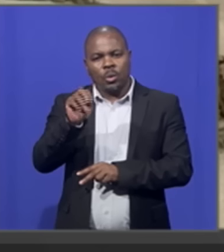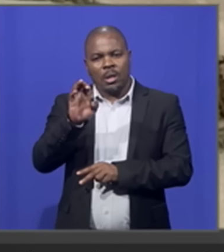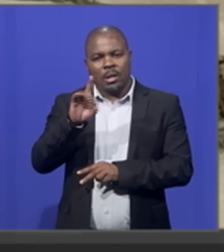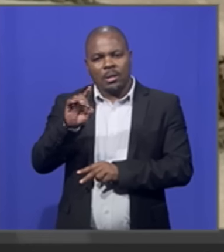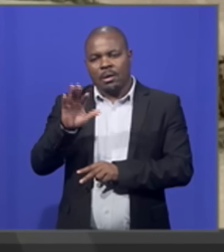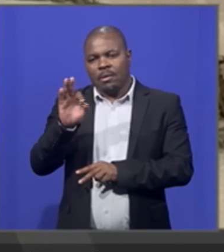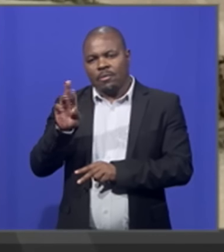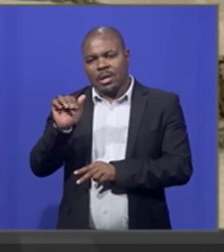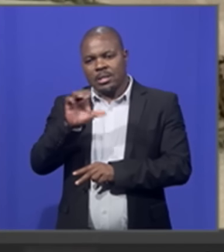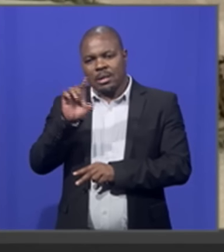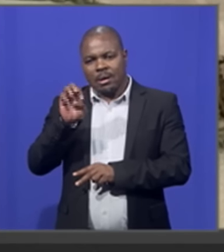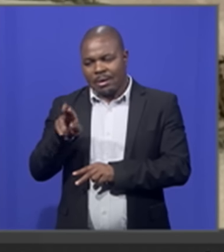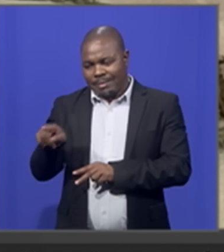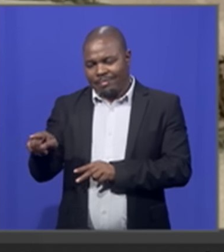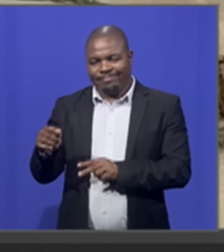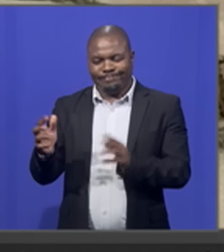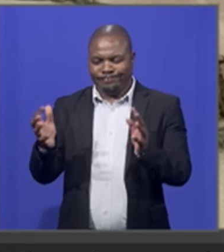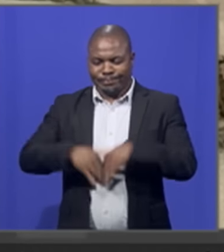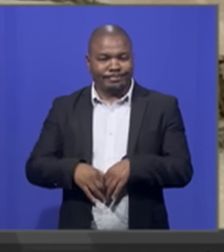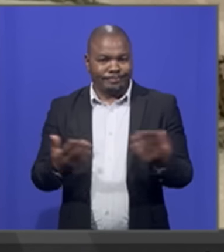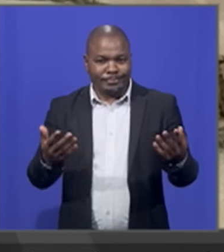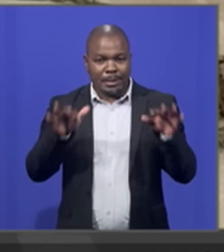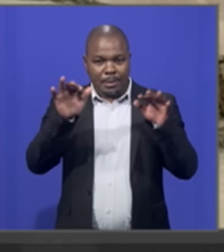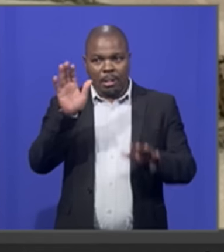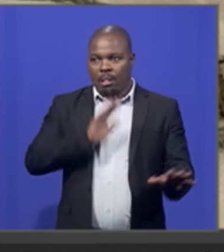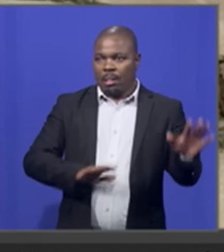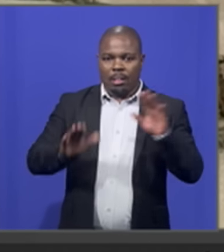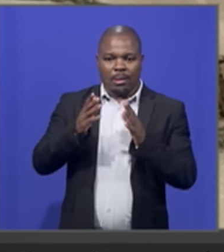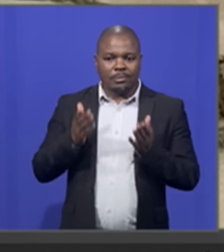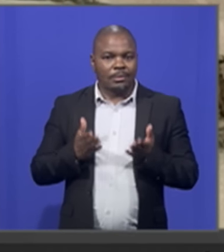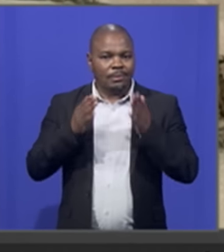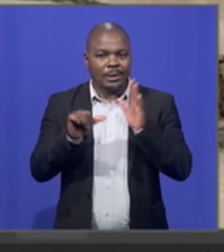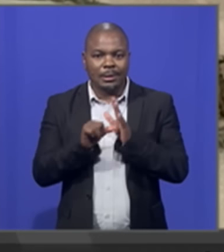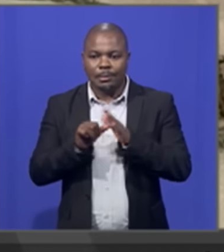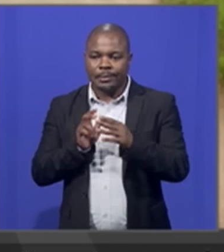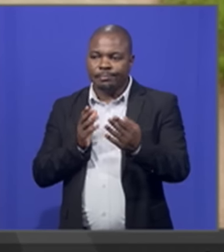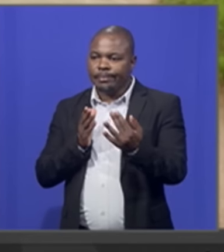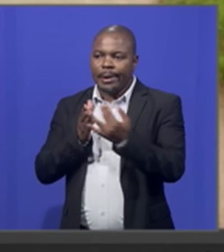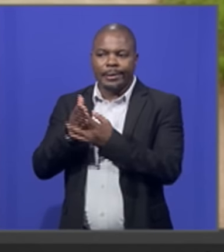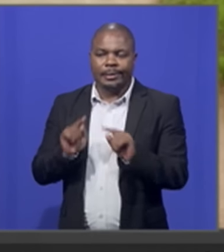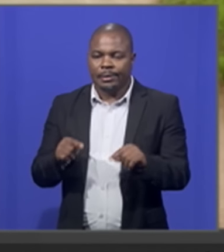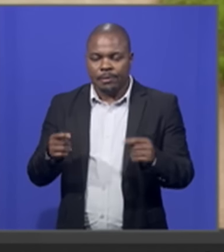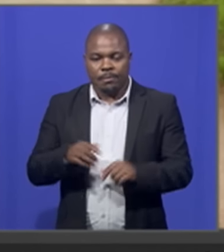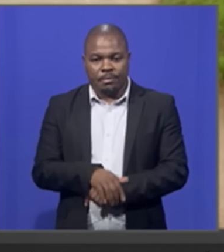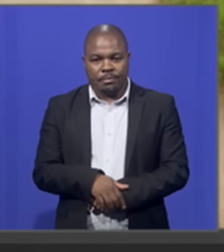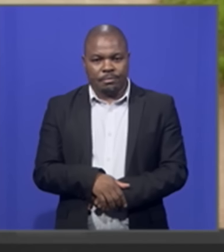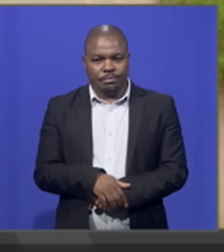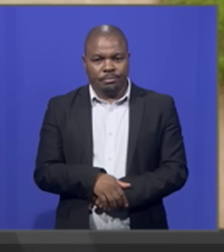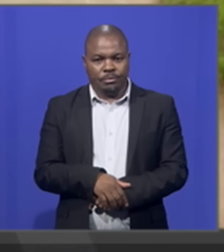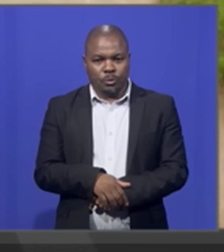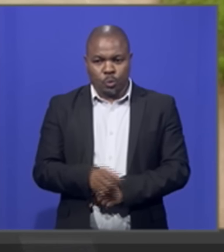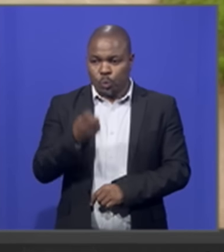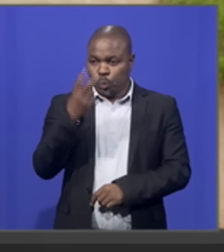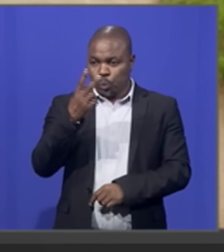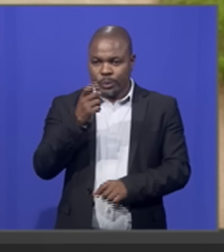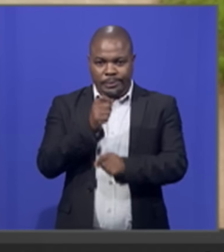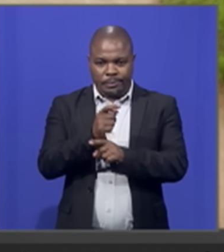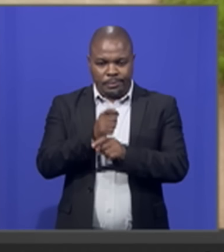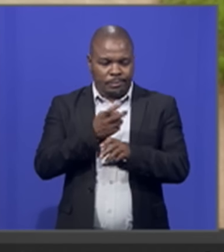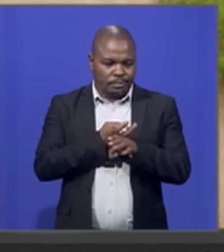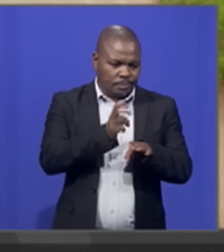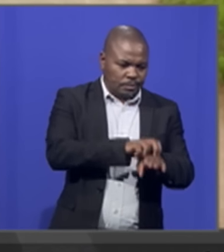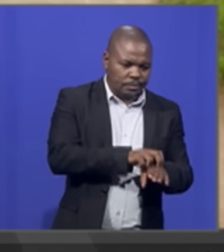Se se tlogetše badu dinyanyeng le go šitwa ke go fihlelela ditirelo tše bohlokwa. I have two taxis which